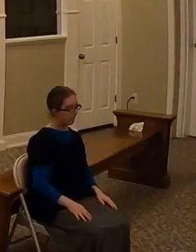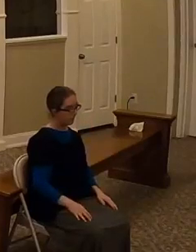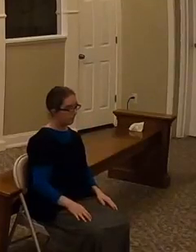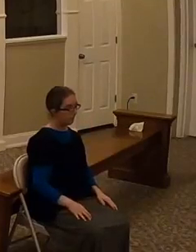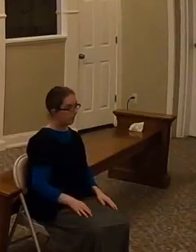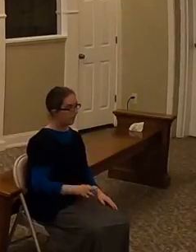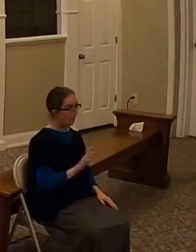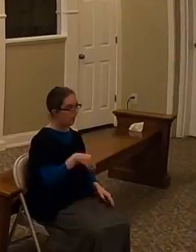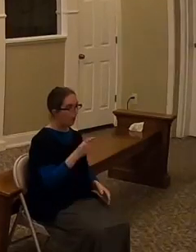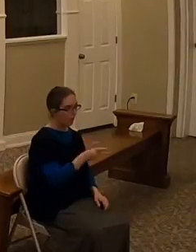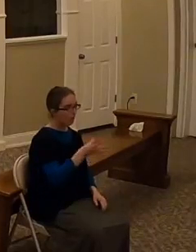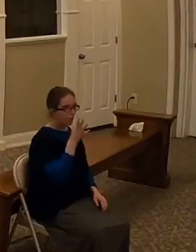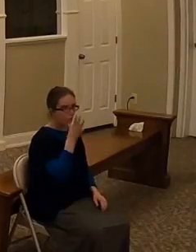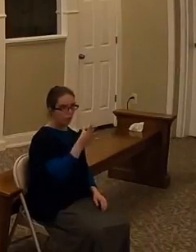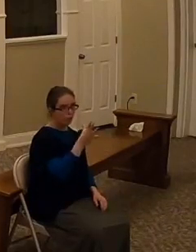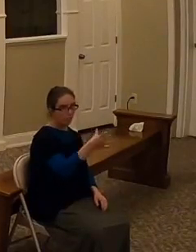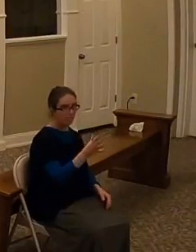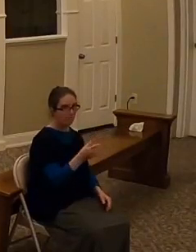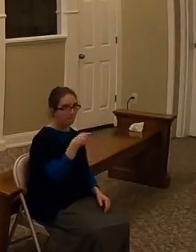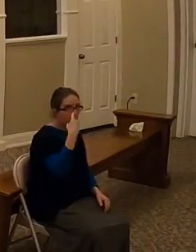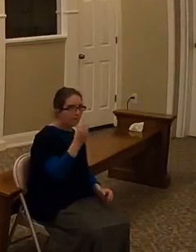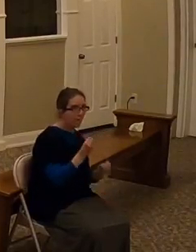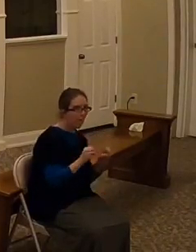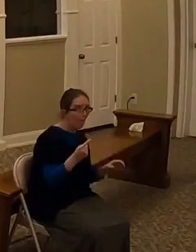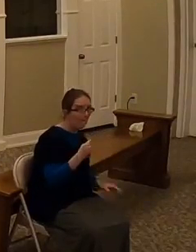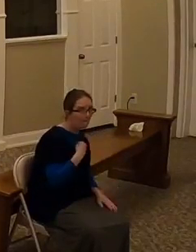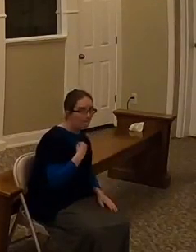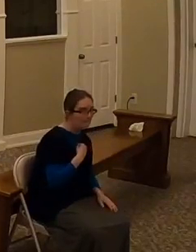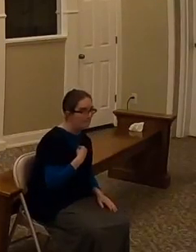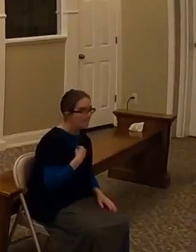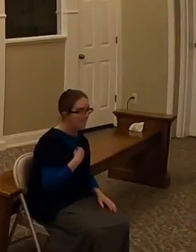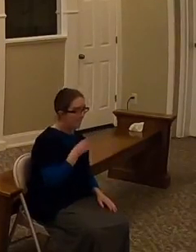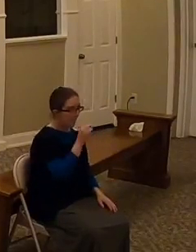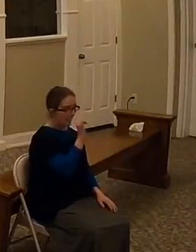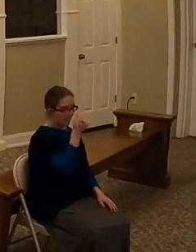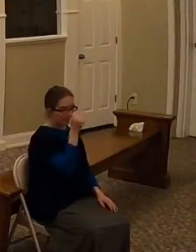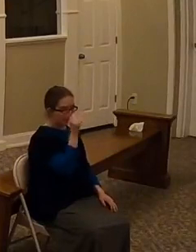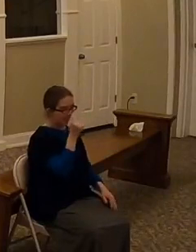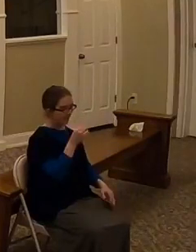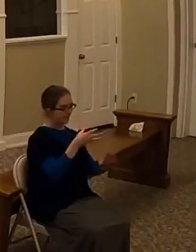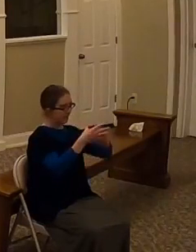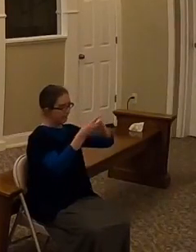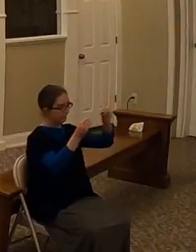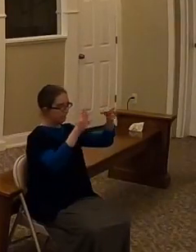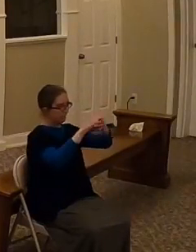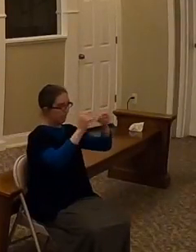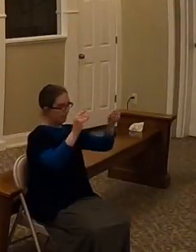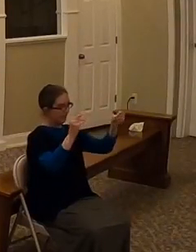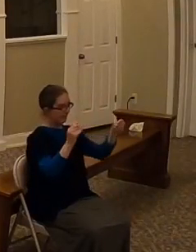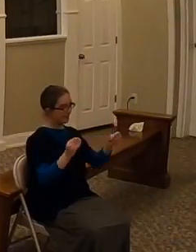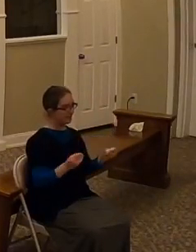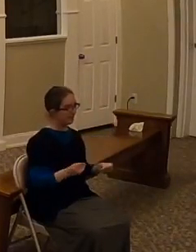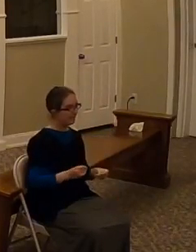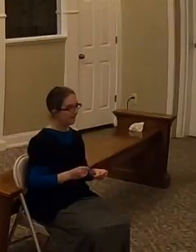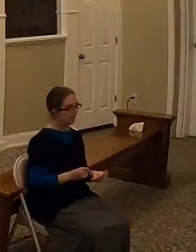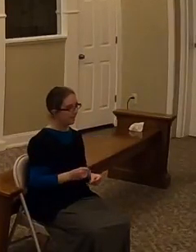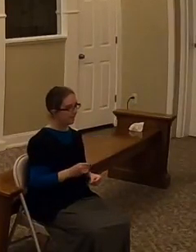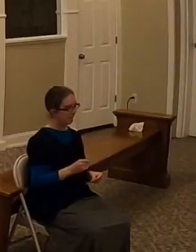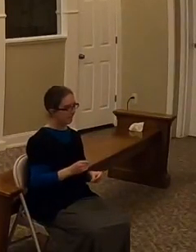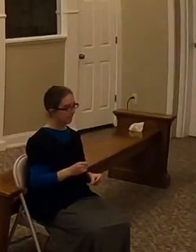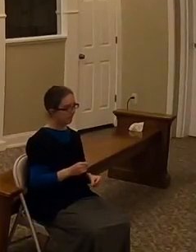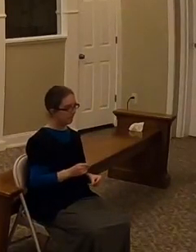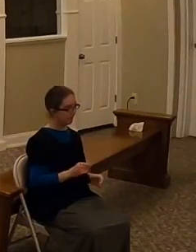All you grandmothers, say, oh me. And silly myths. And express